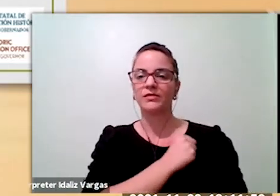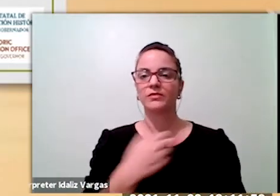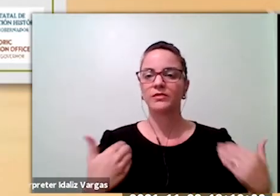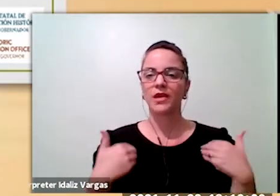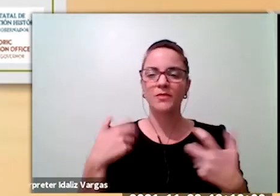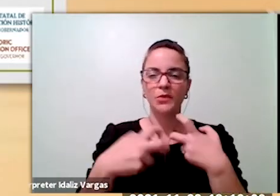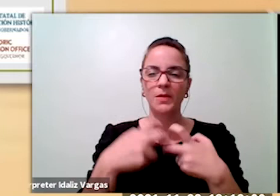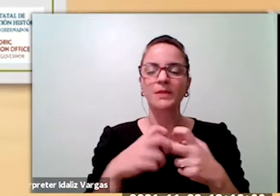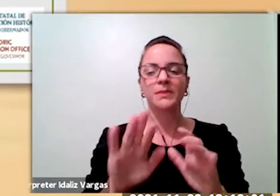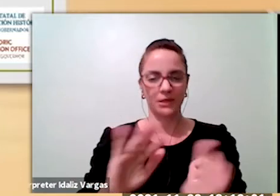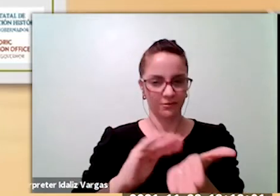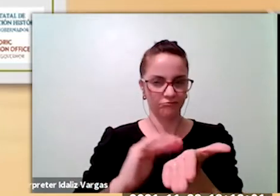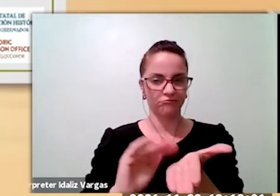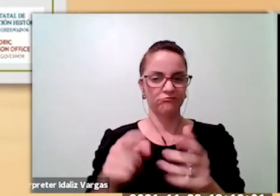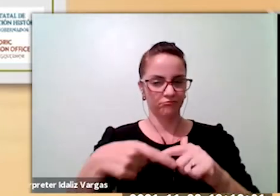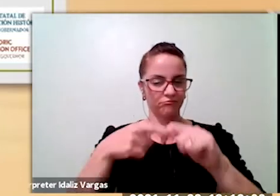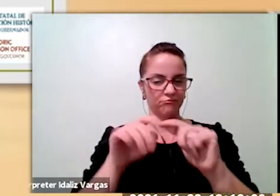problems.